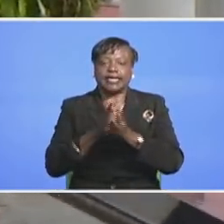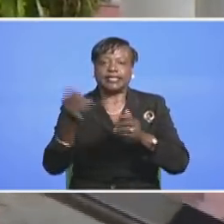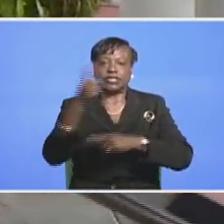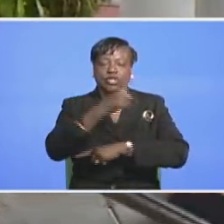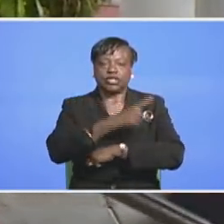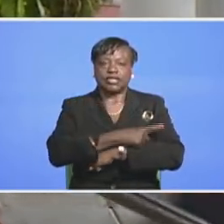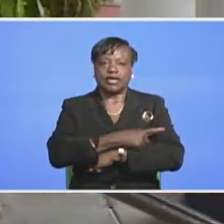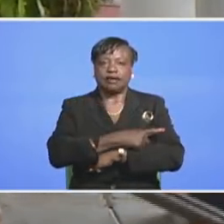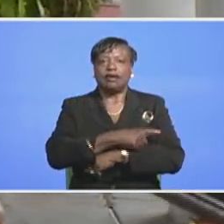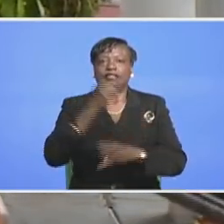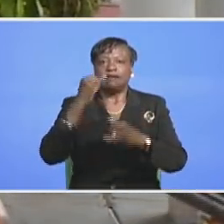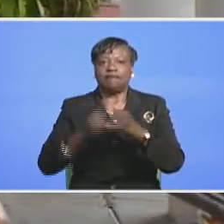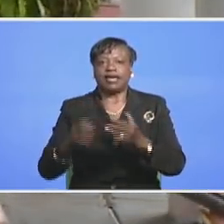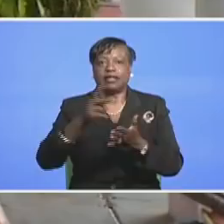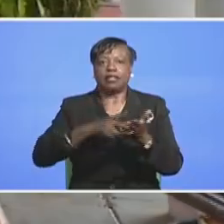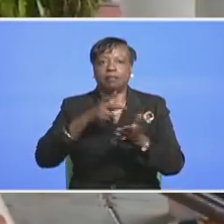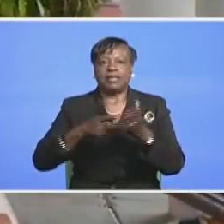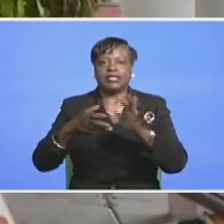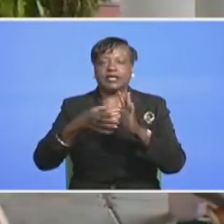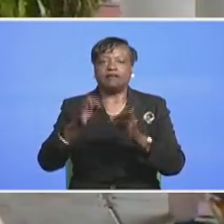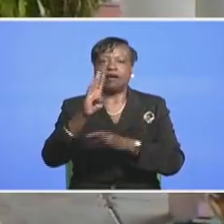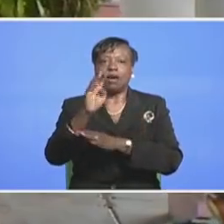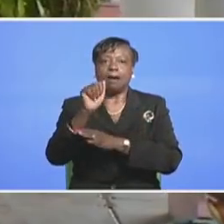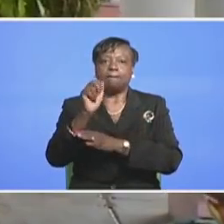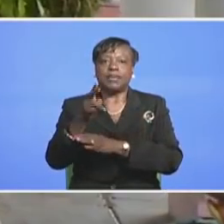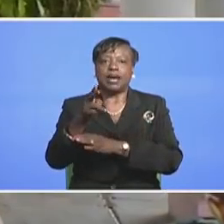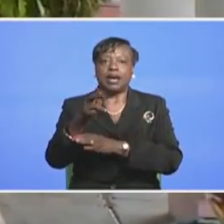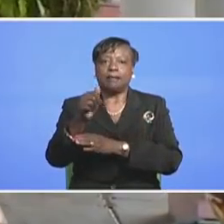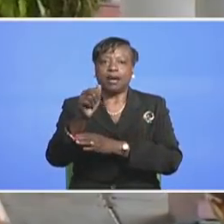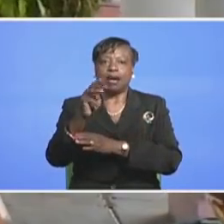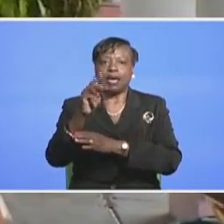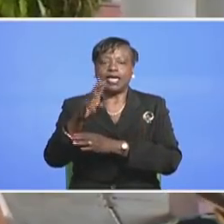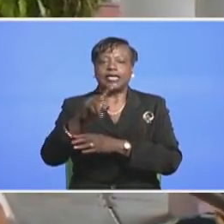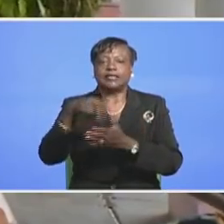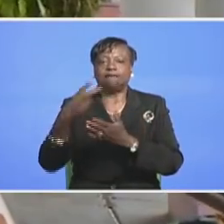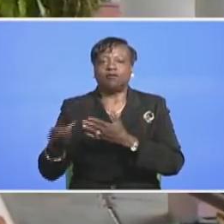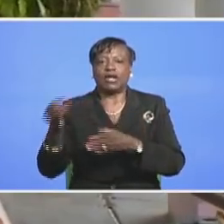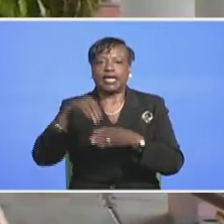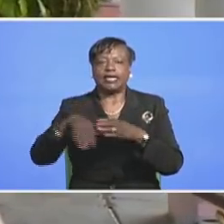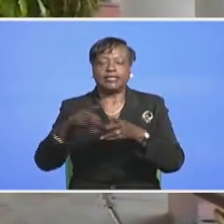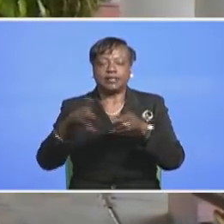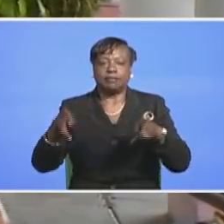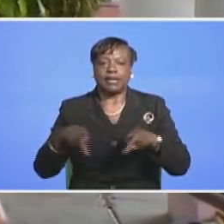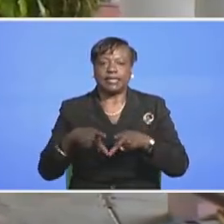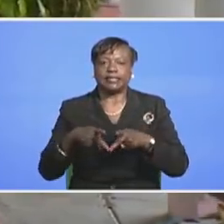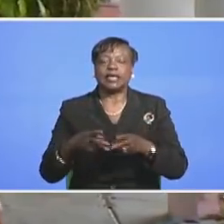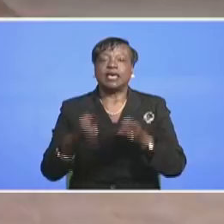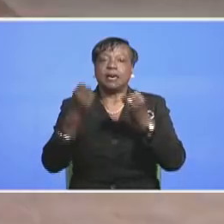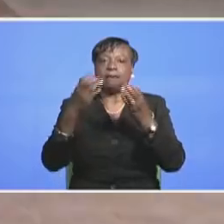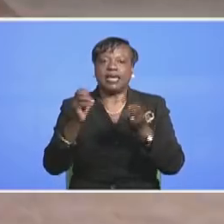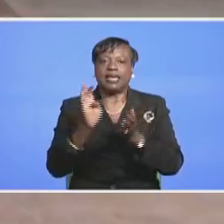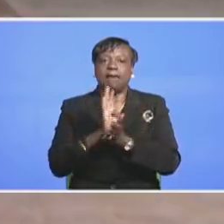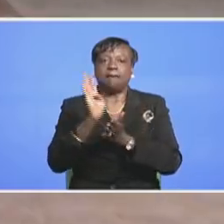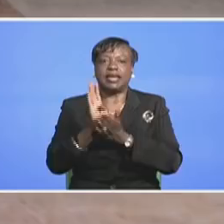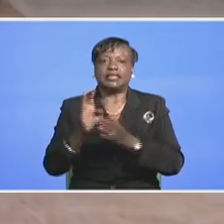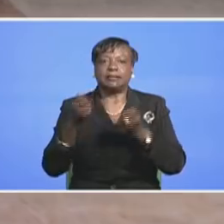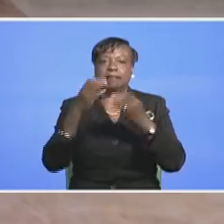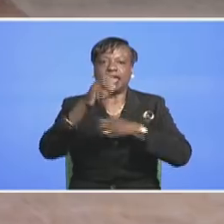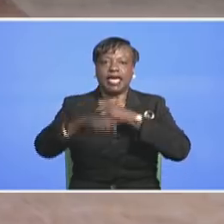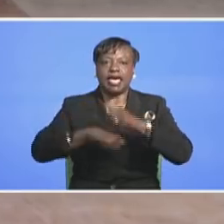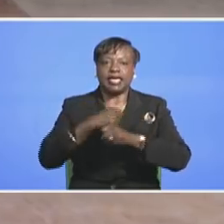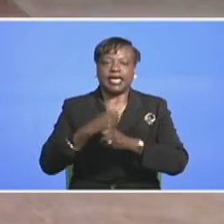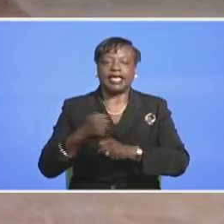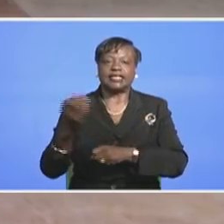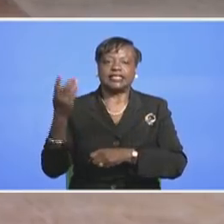the final piece of the Baha Mar cake is falling into place many billions and many years later. De Aguilar acknowledges